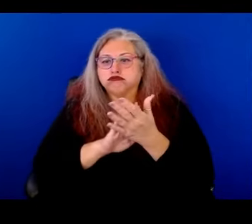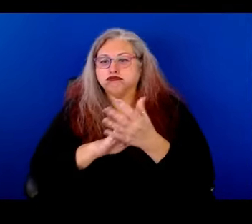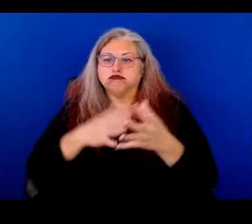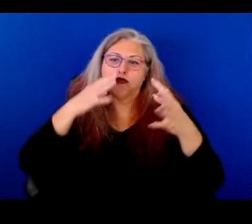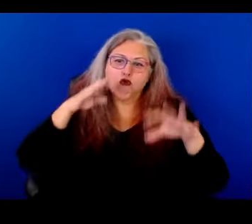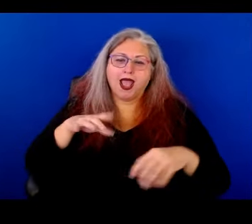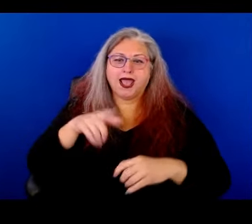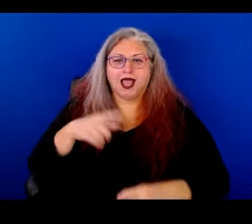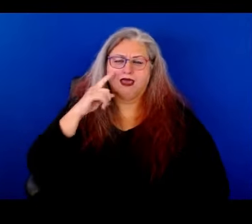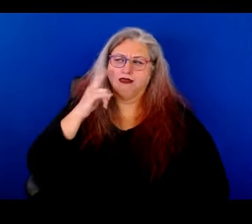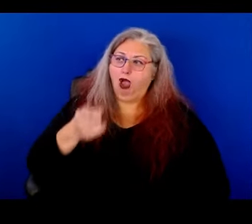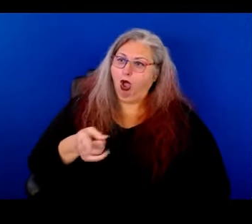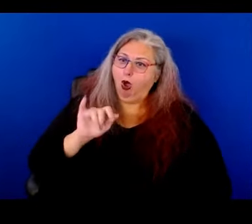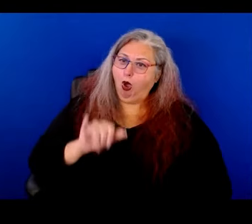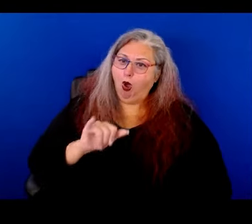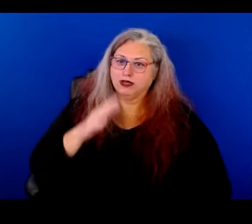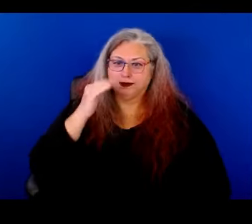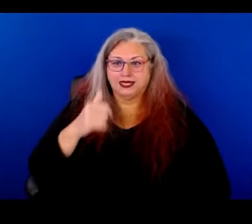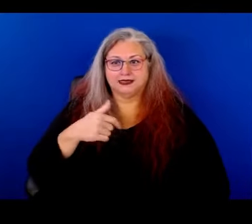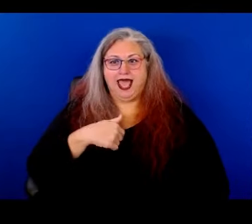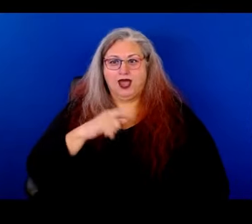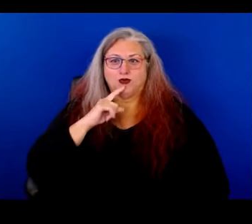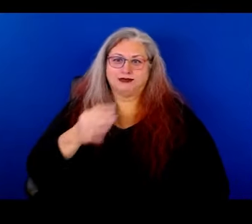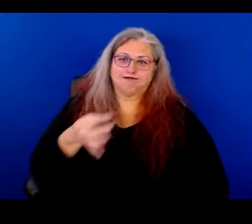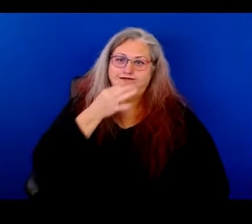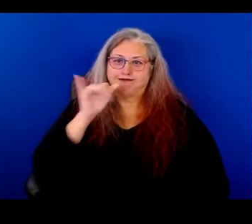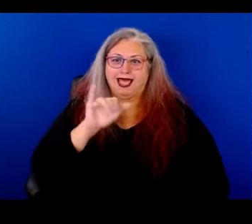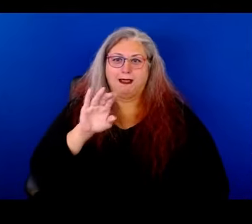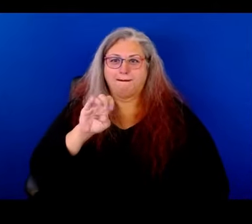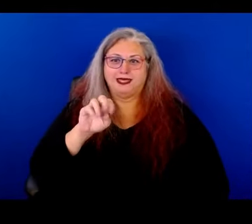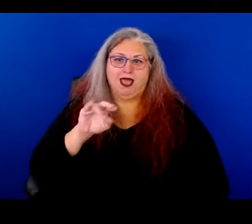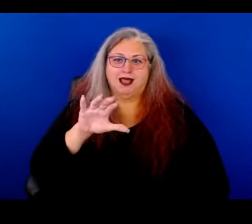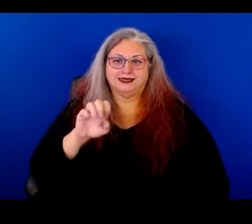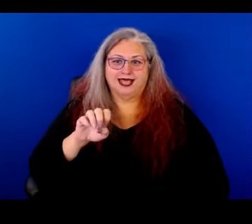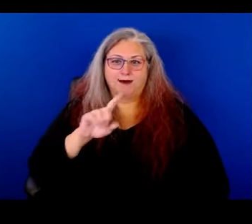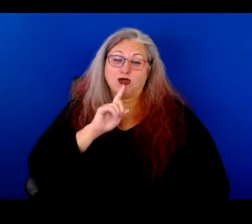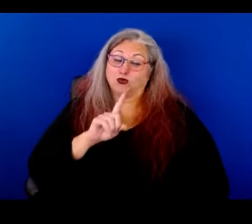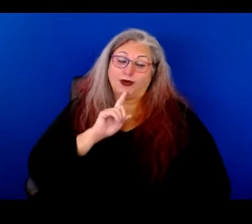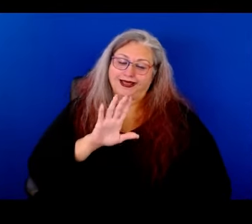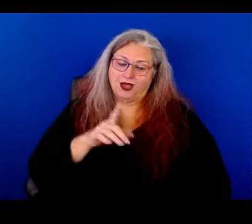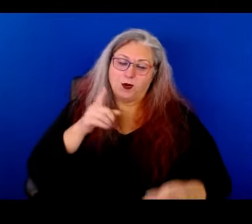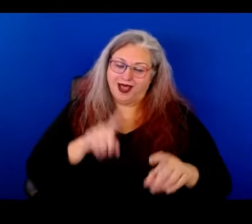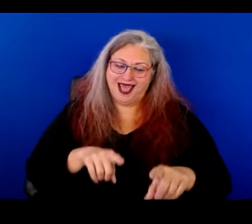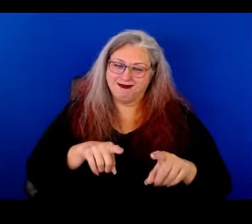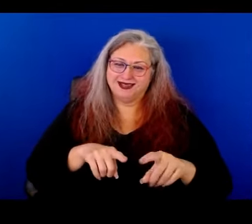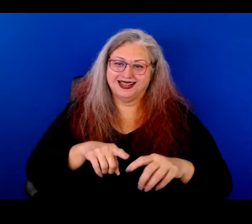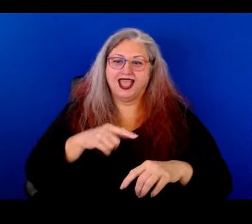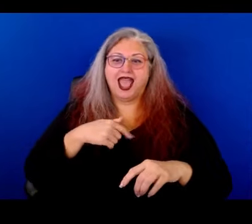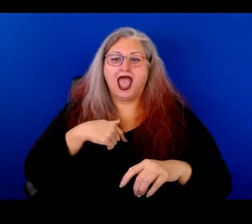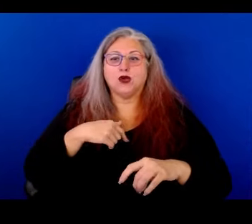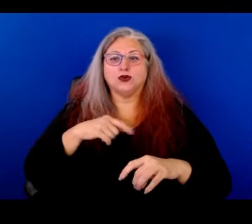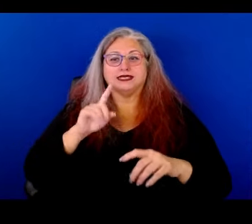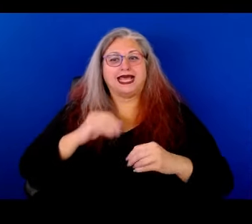crying. And I thought it was because I was Beyonce talented. And what was actually happening was I